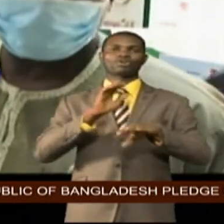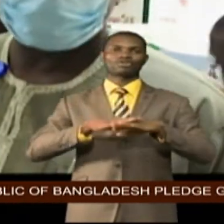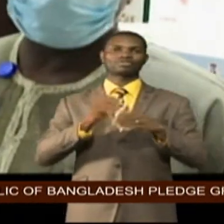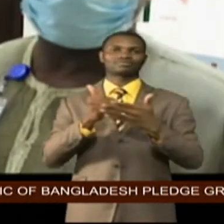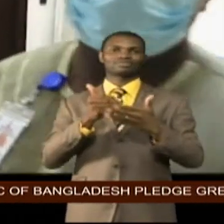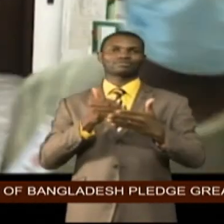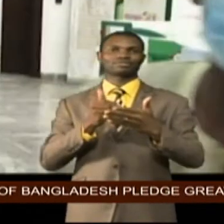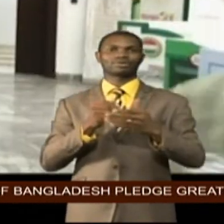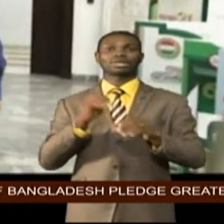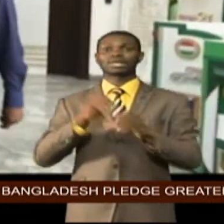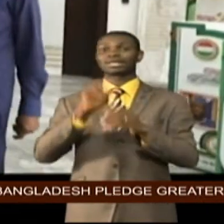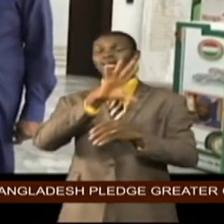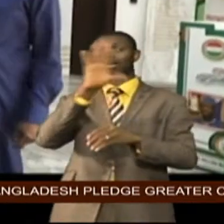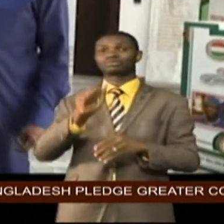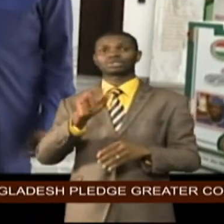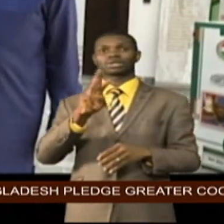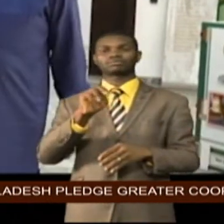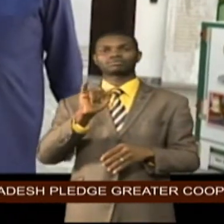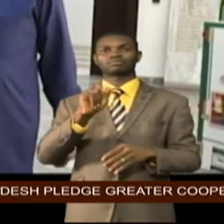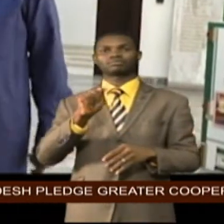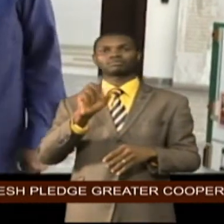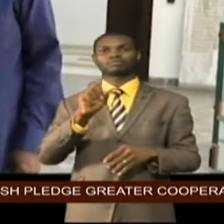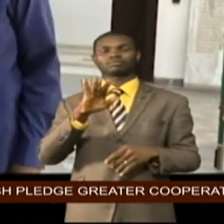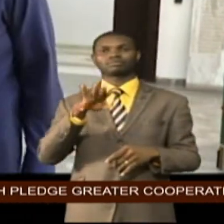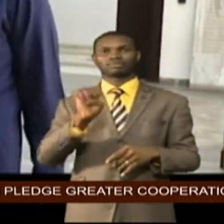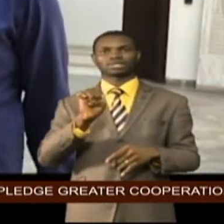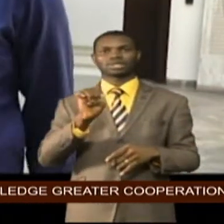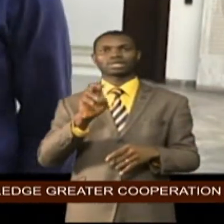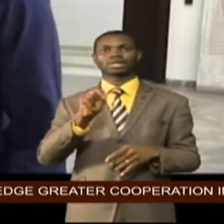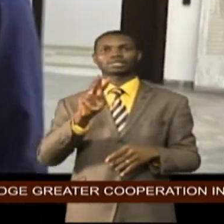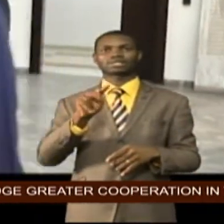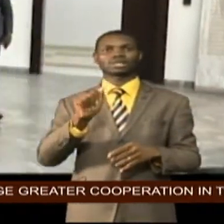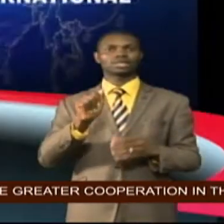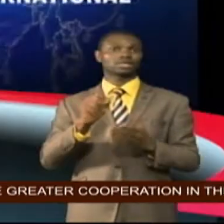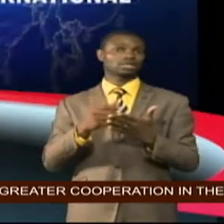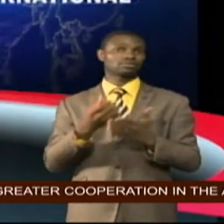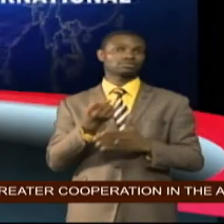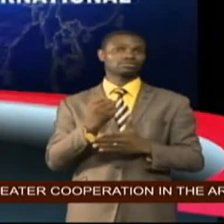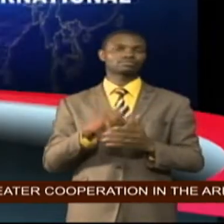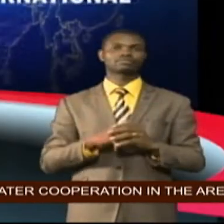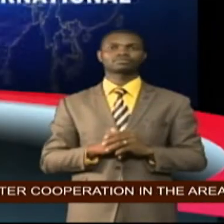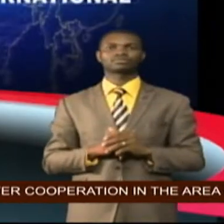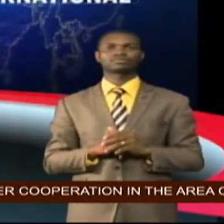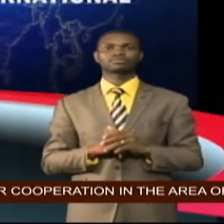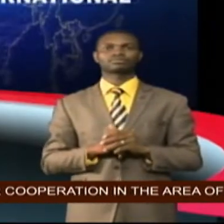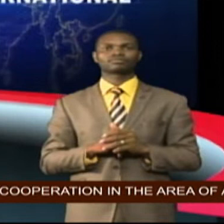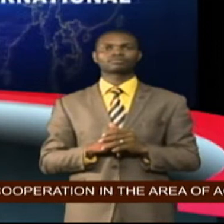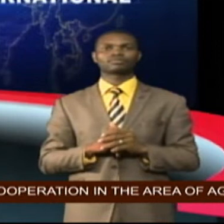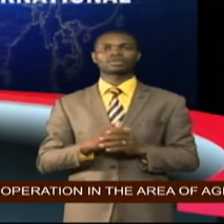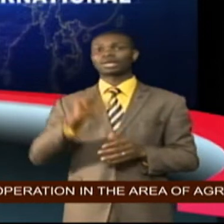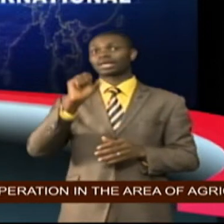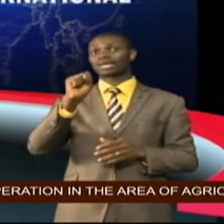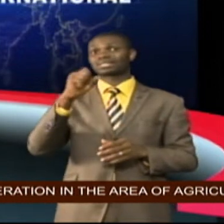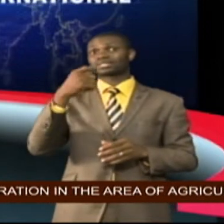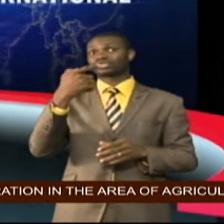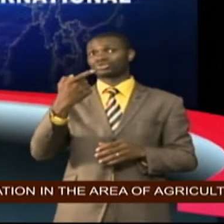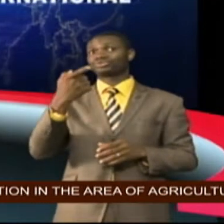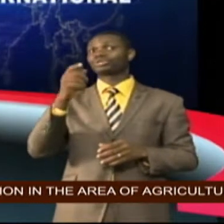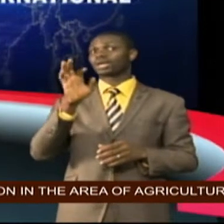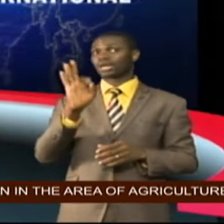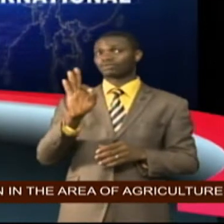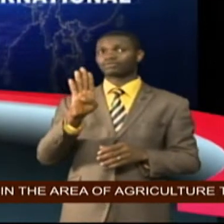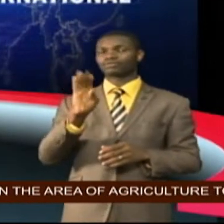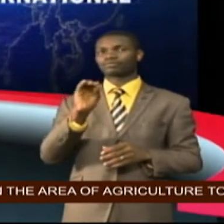Bangladesh. In Abuja, Mitaire Ikben, NTA News. The Secretary to the Government of the Federation,